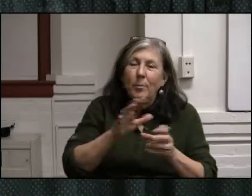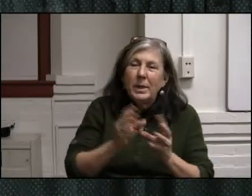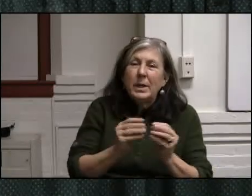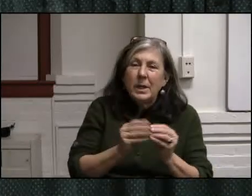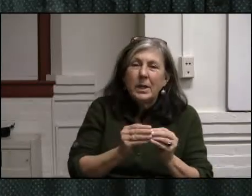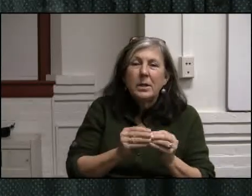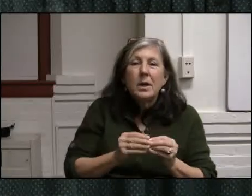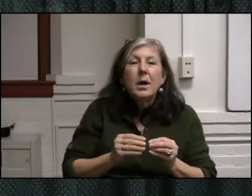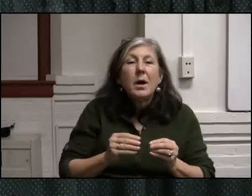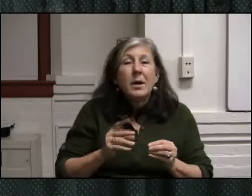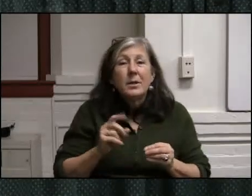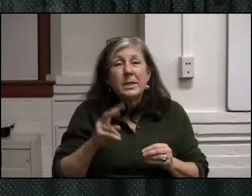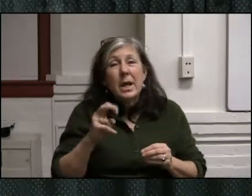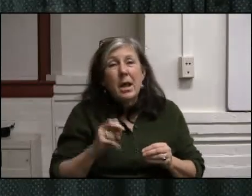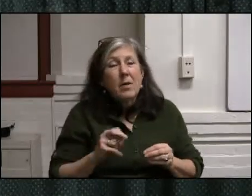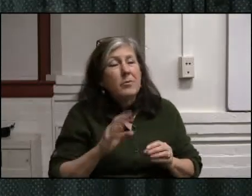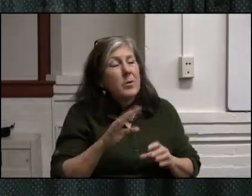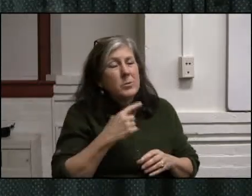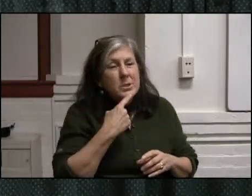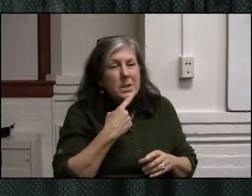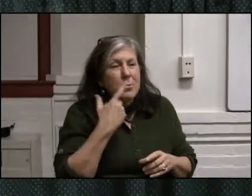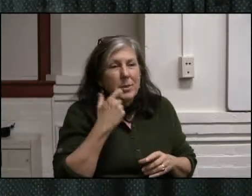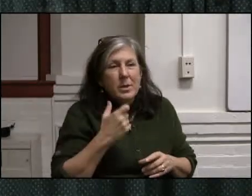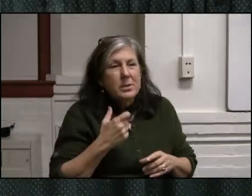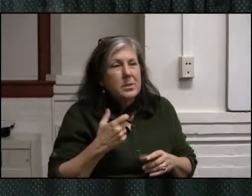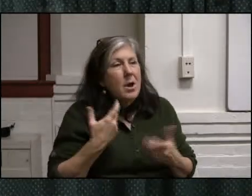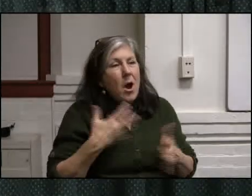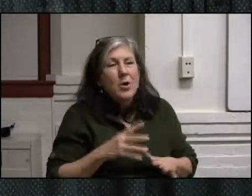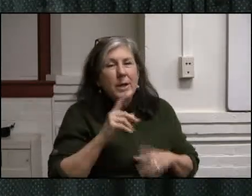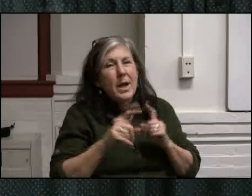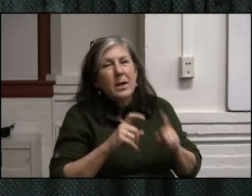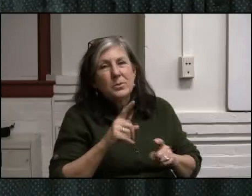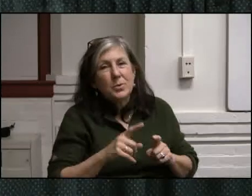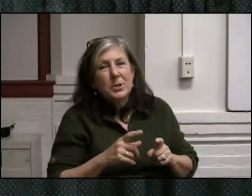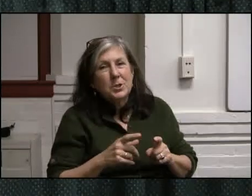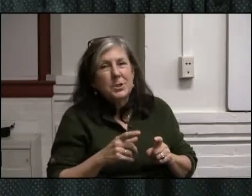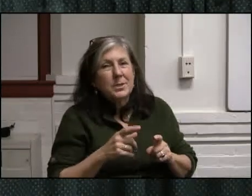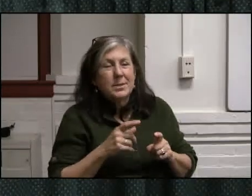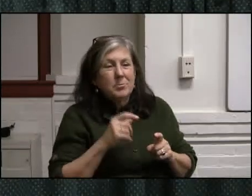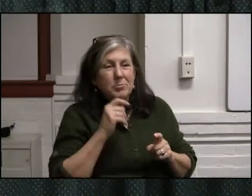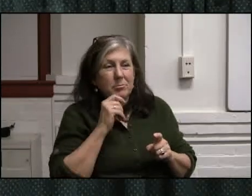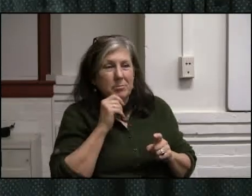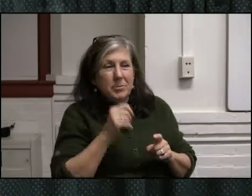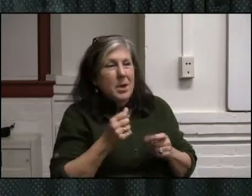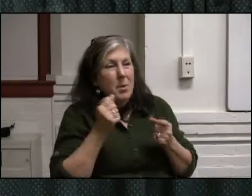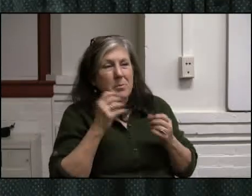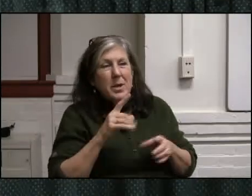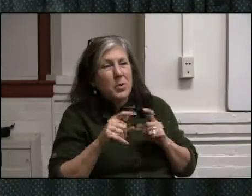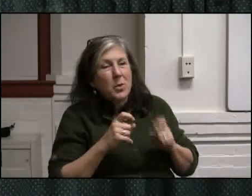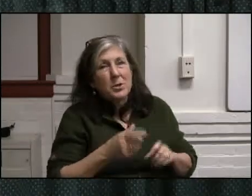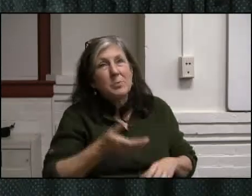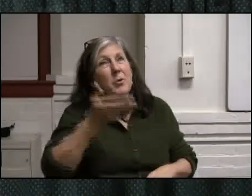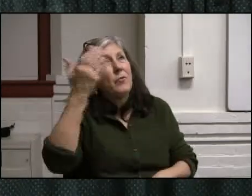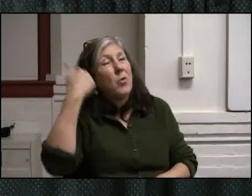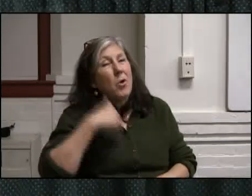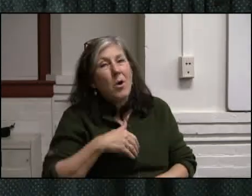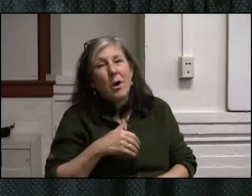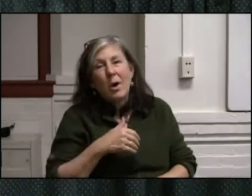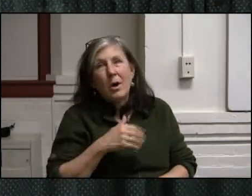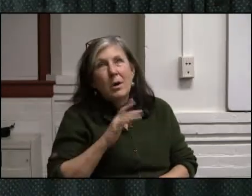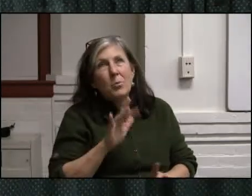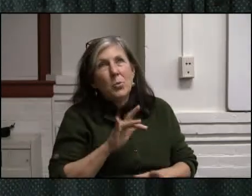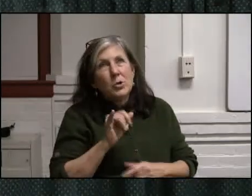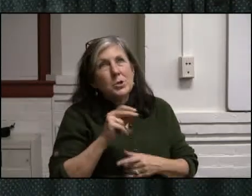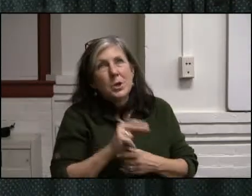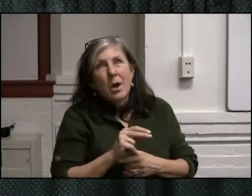have as many questions because I already asked them all. Poor John. Every budget, I had something new that I didn't understand, and